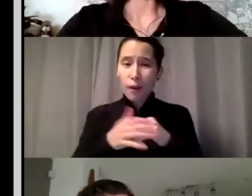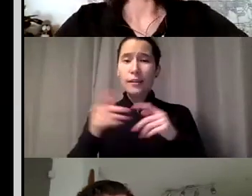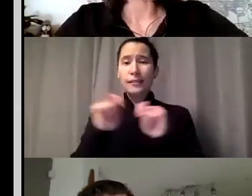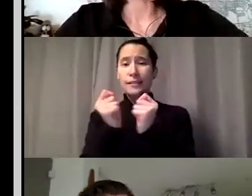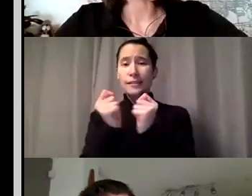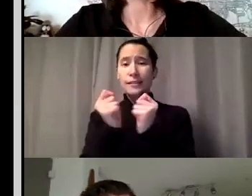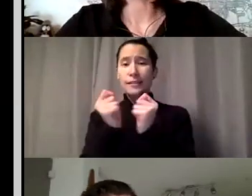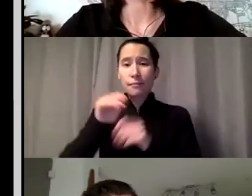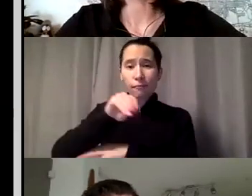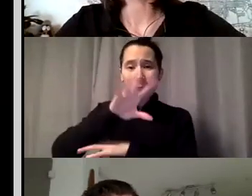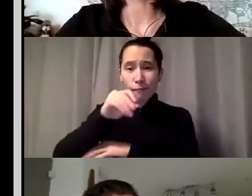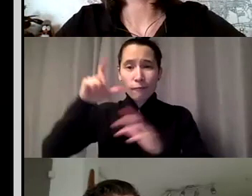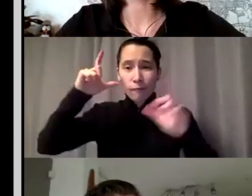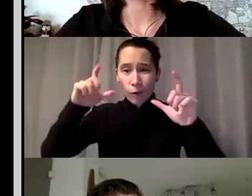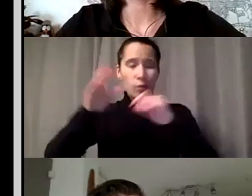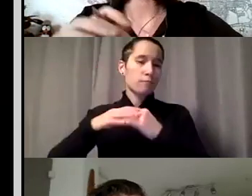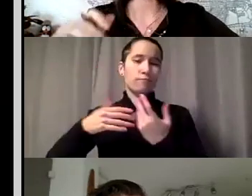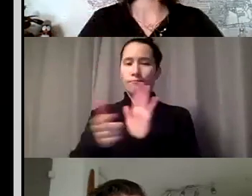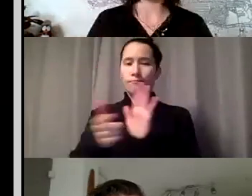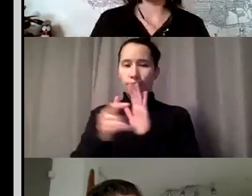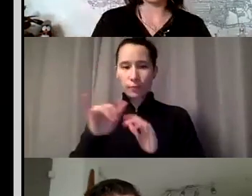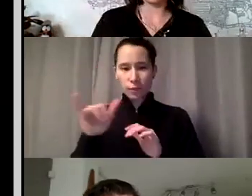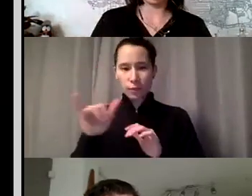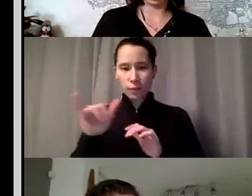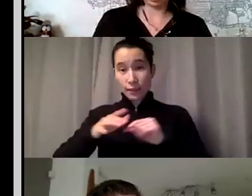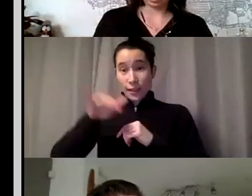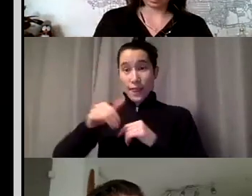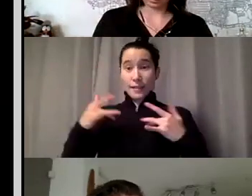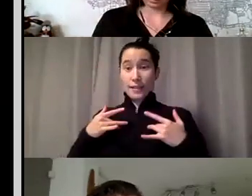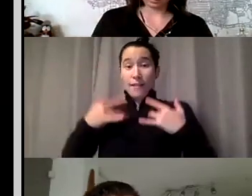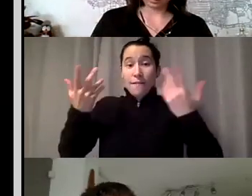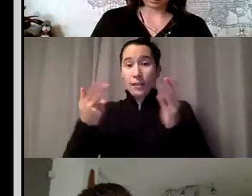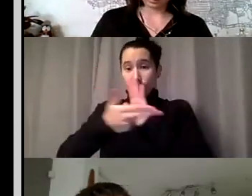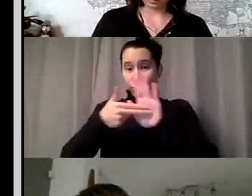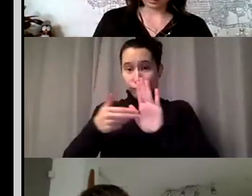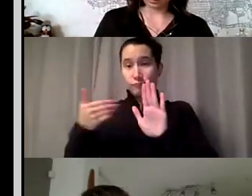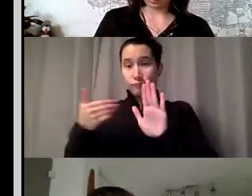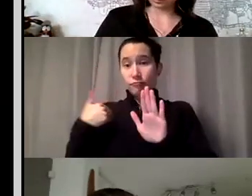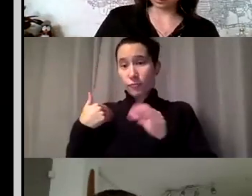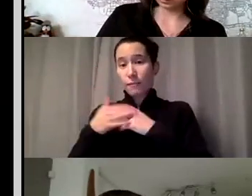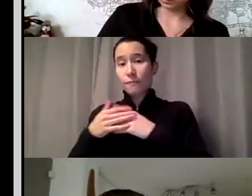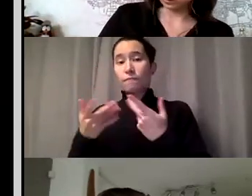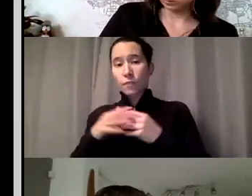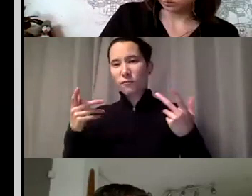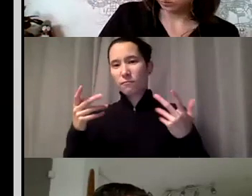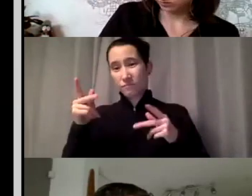of playing the sport should also not occur at this time, because that is an event, and should not